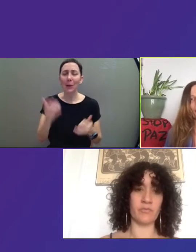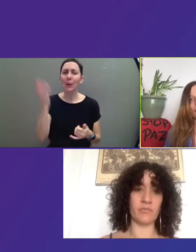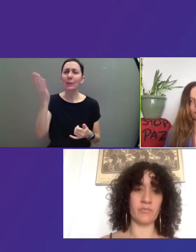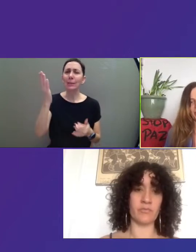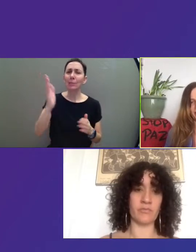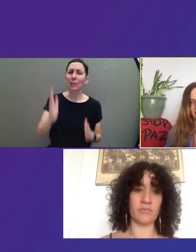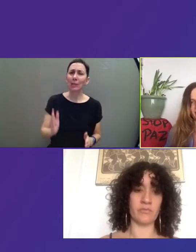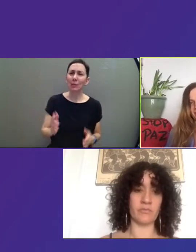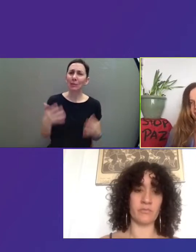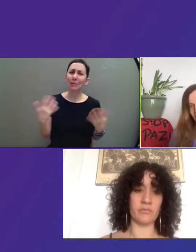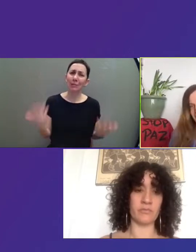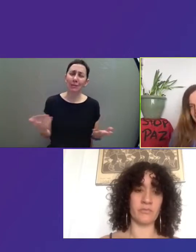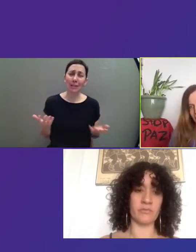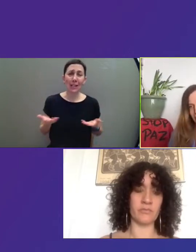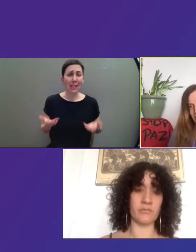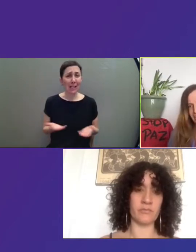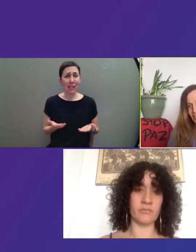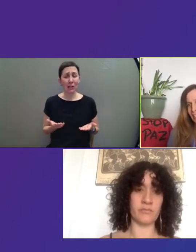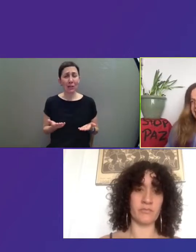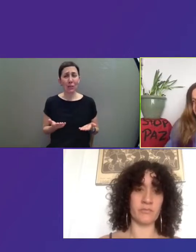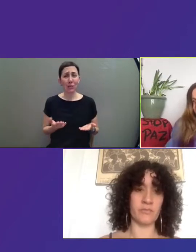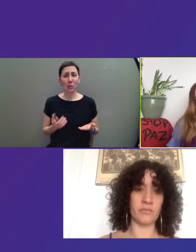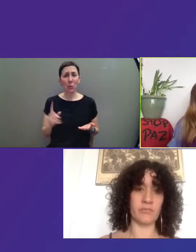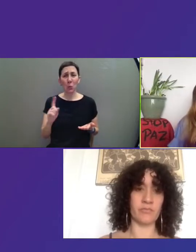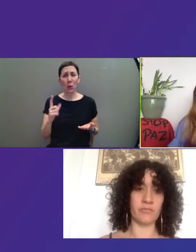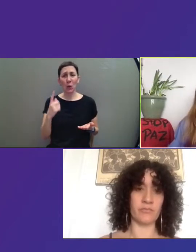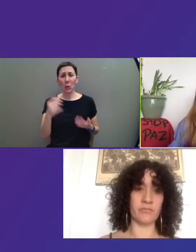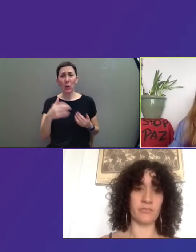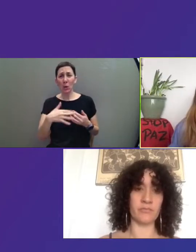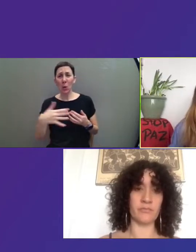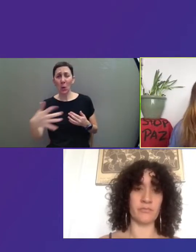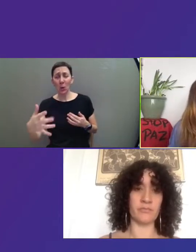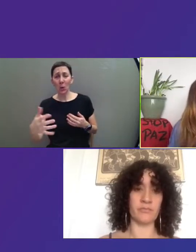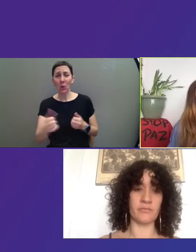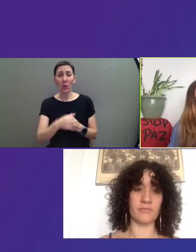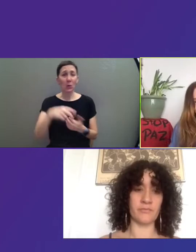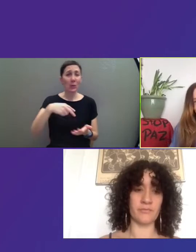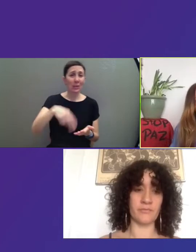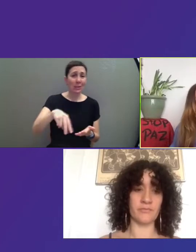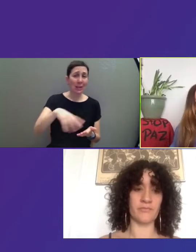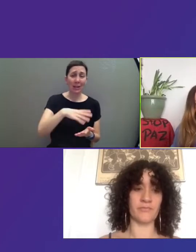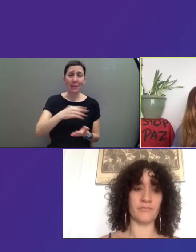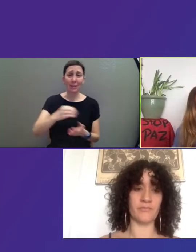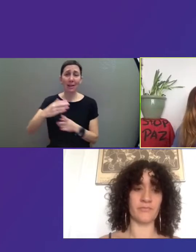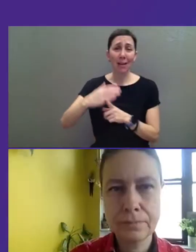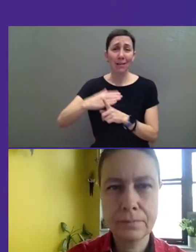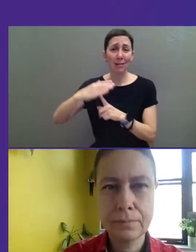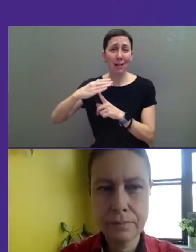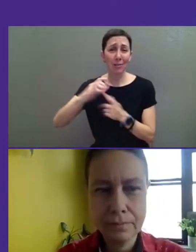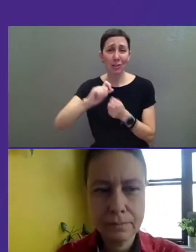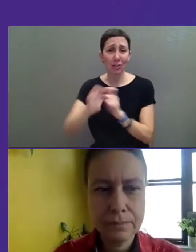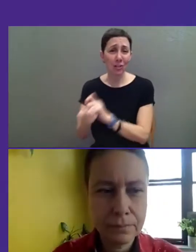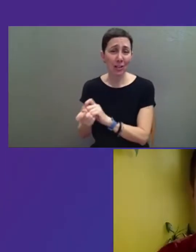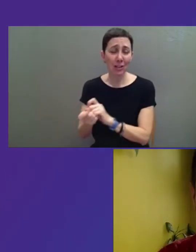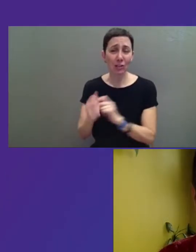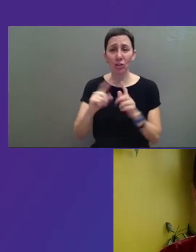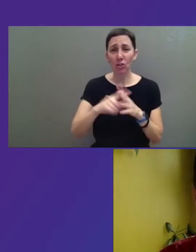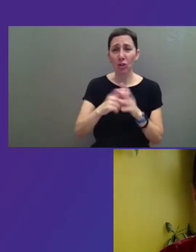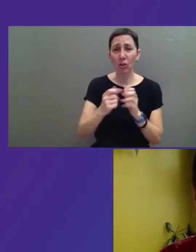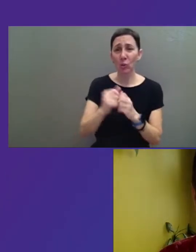we go from here? Dance and climate change. And let's start with Jill Sigman and Fall.